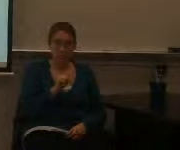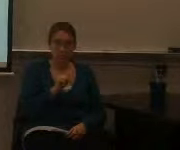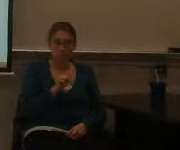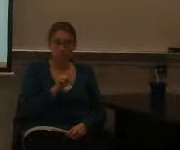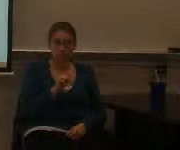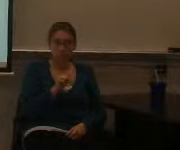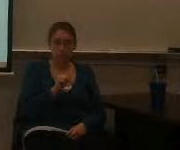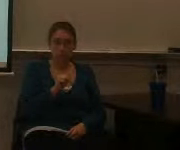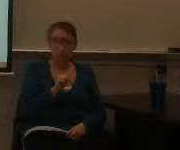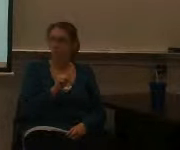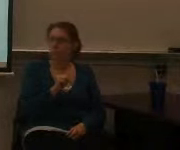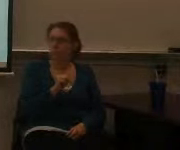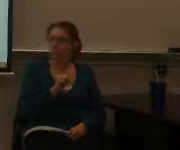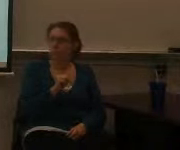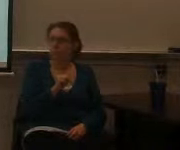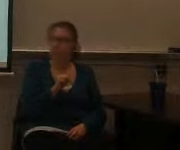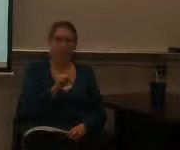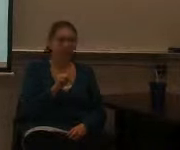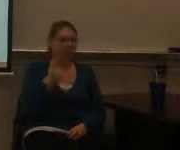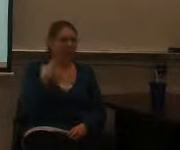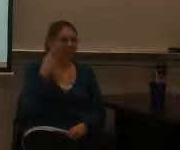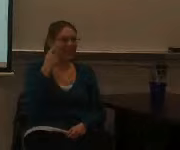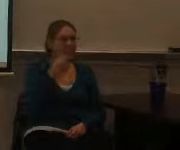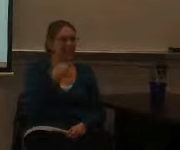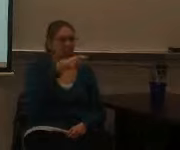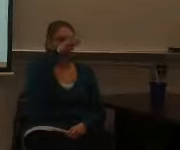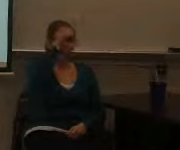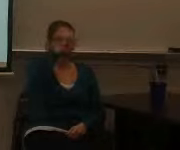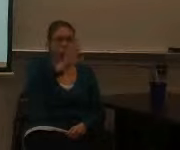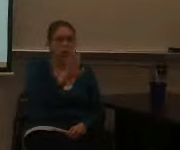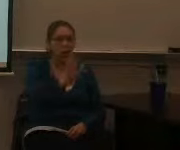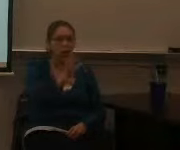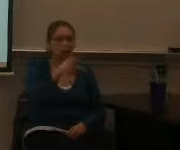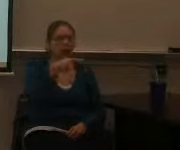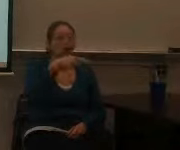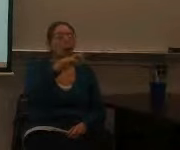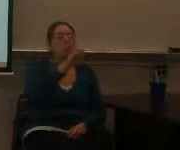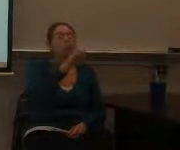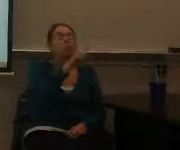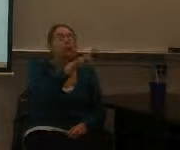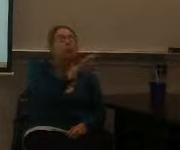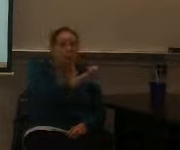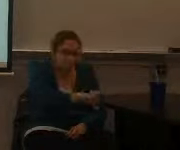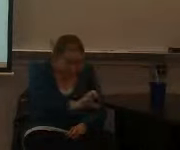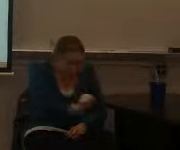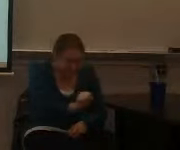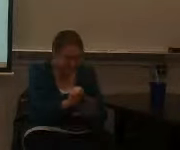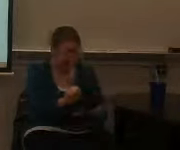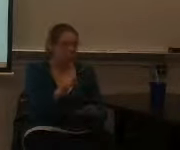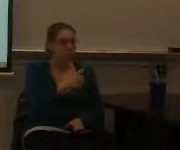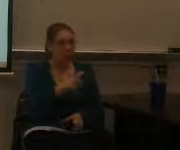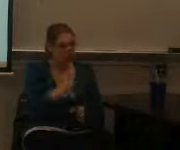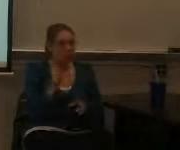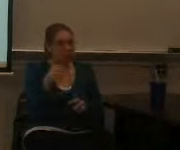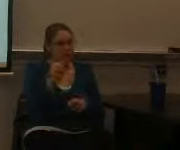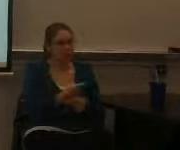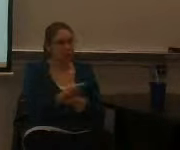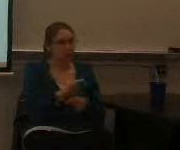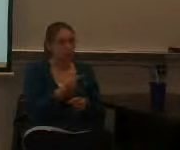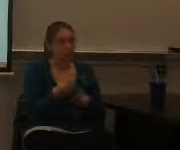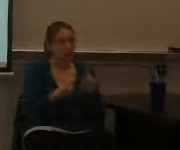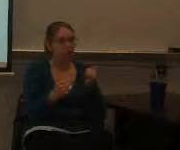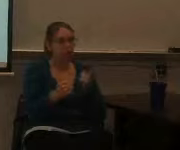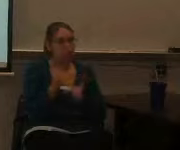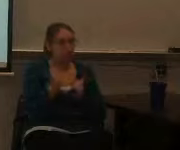Losers. I said producers. I think I said losers. No, gainers. Could be, yeah. Producers, primary producers, but which are the primary